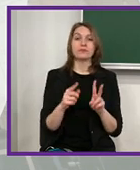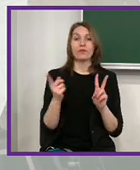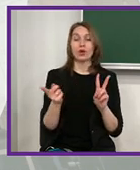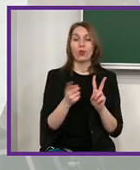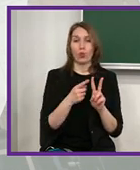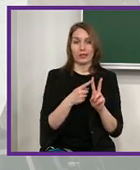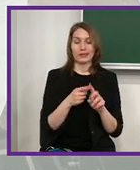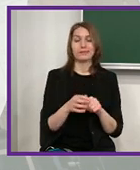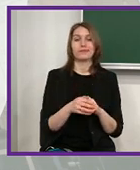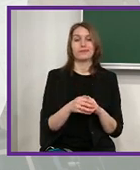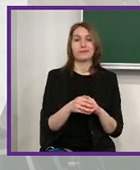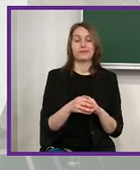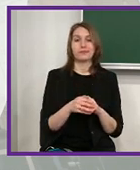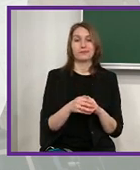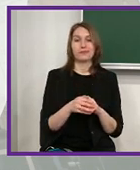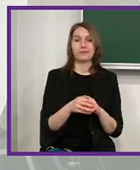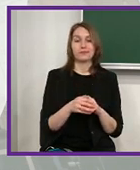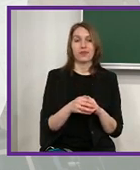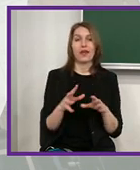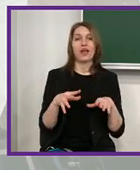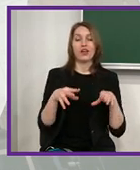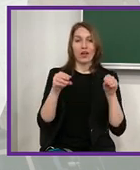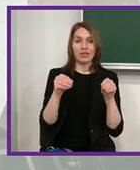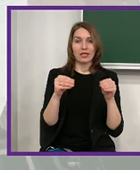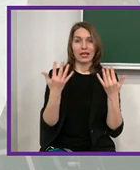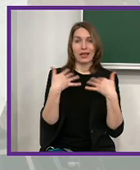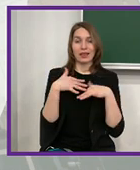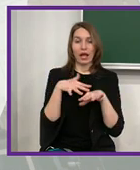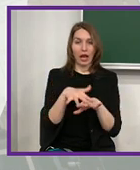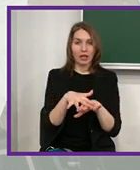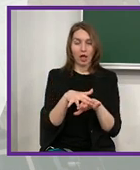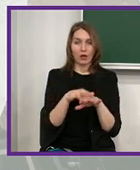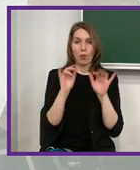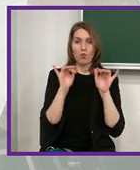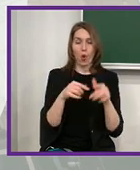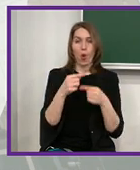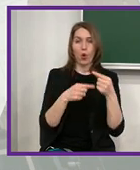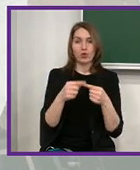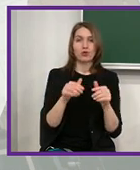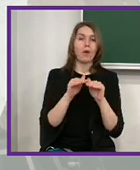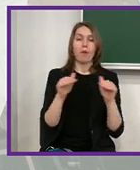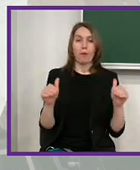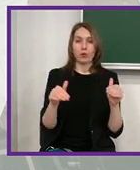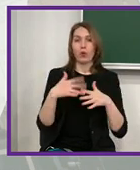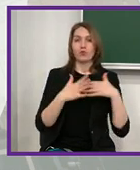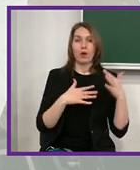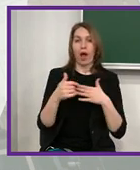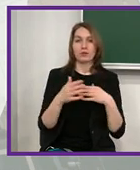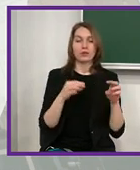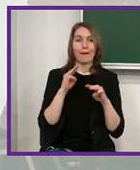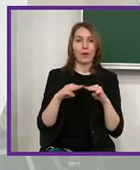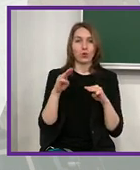an iterative process based on practical metrics that track and triangulate corporate inputs as well